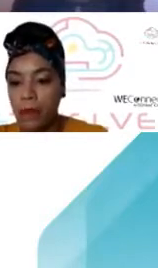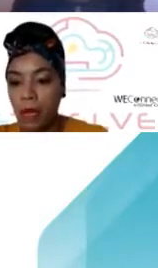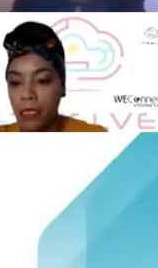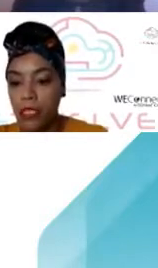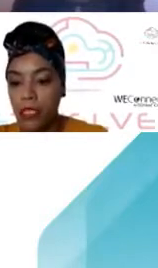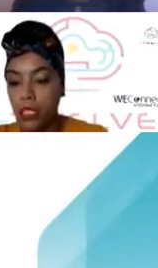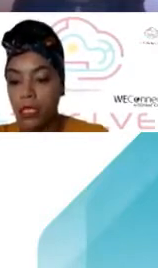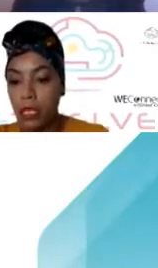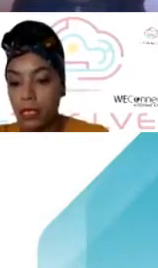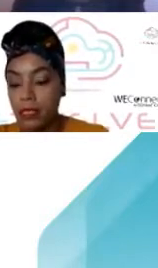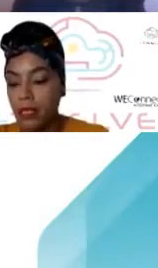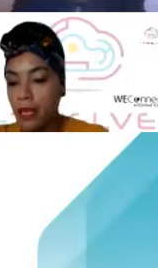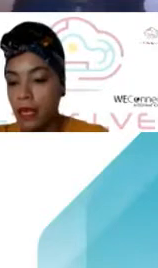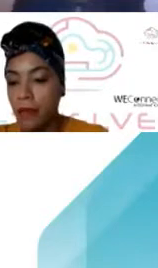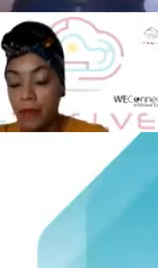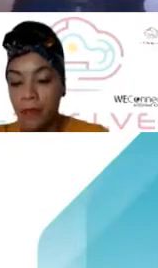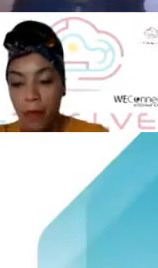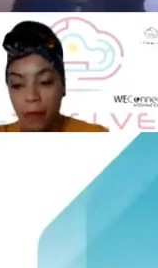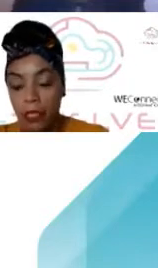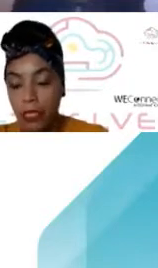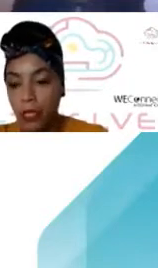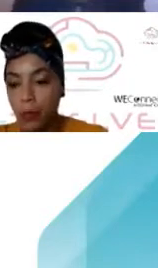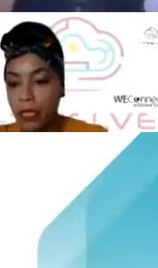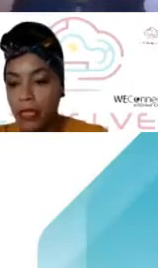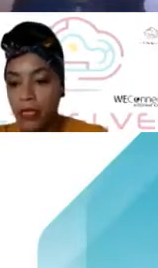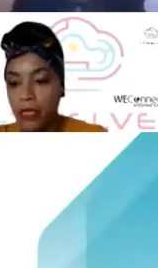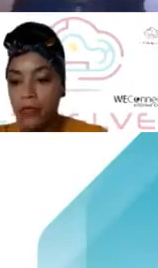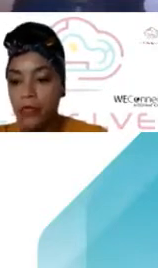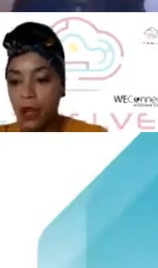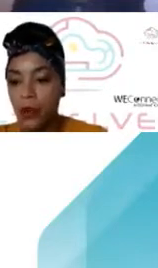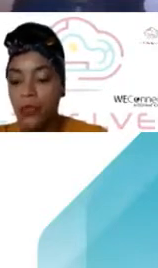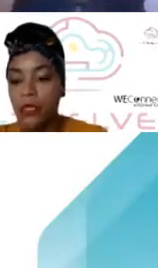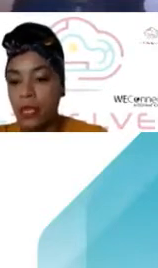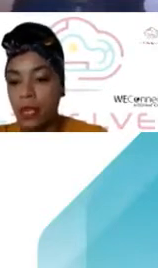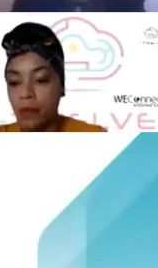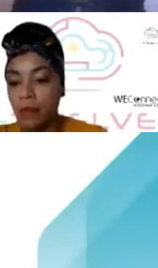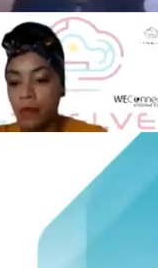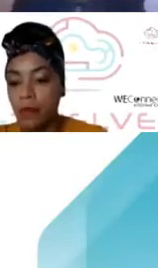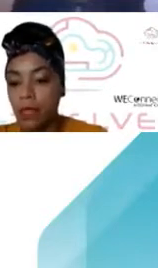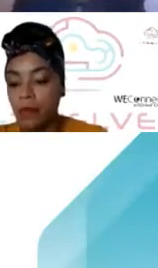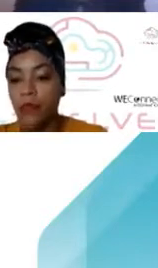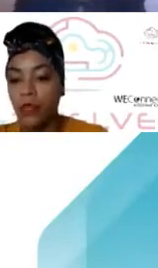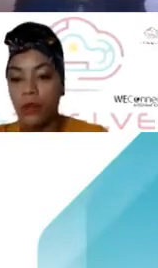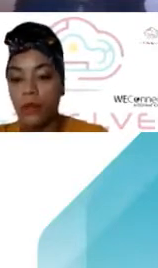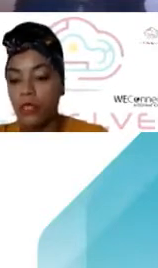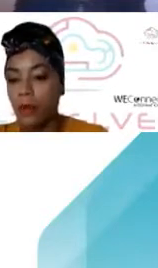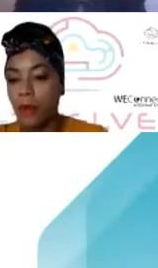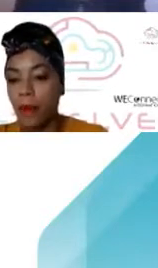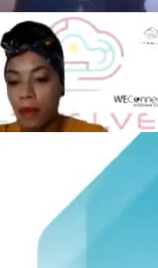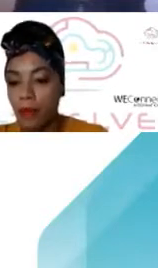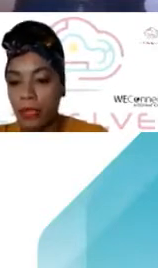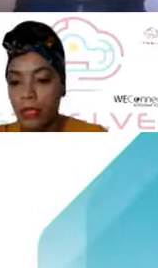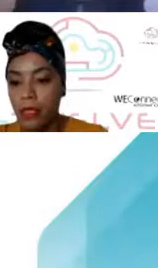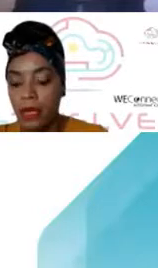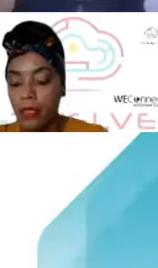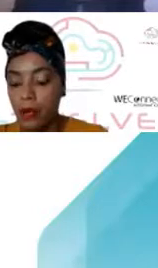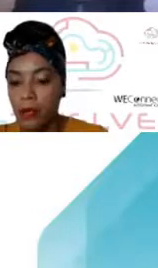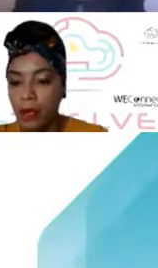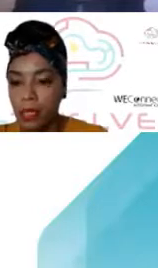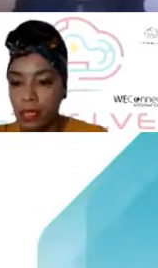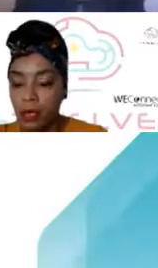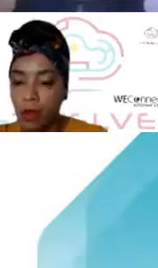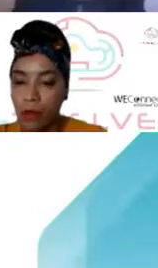moment, my suggestion is, and that's my personal opinion, is don't, if you're not going to apply for it,